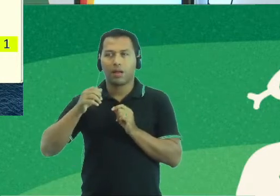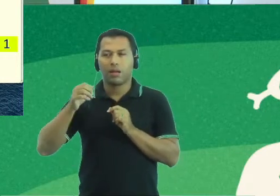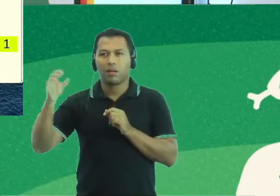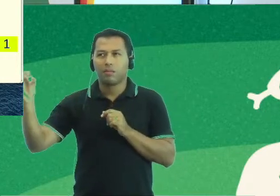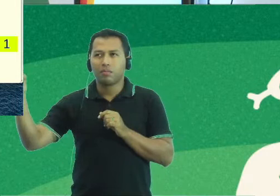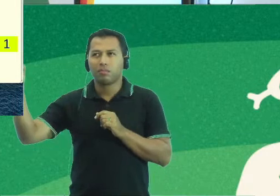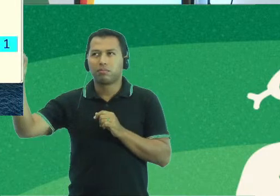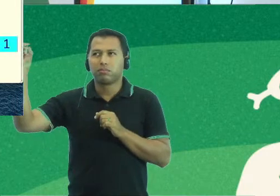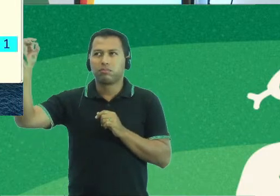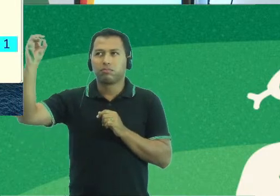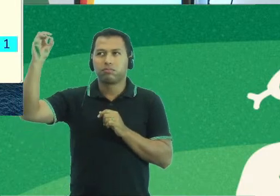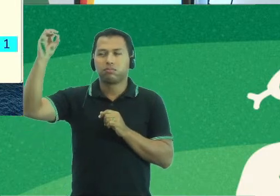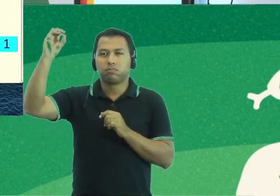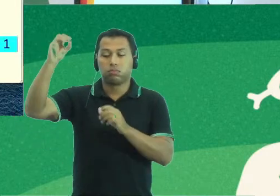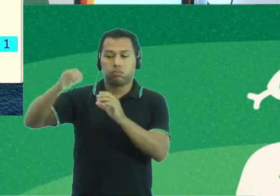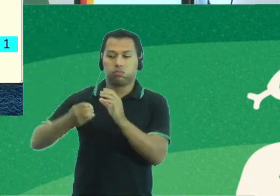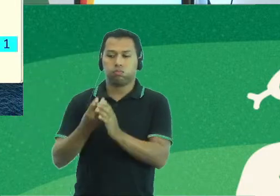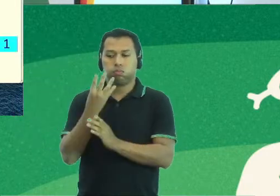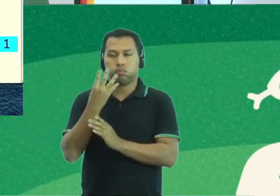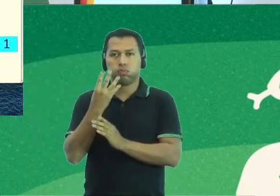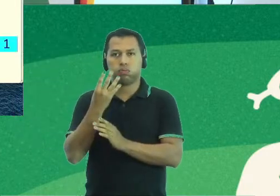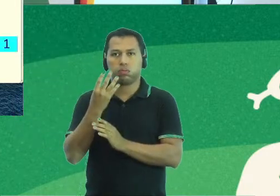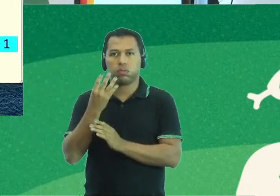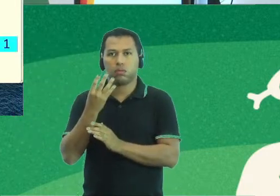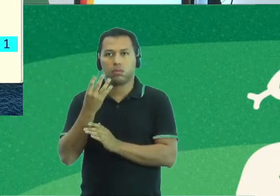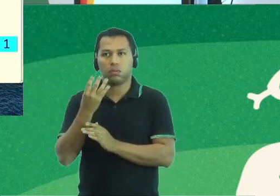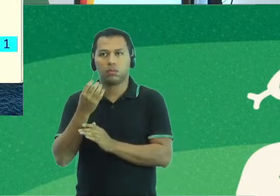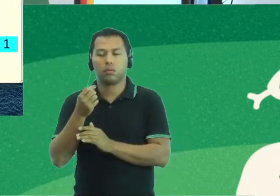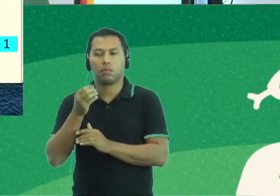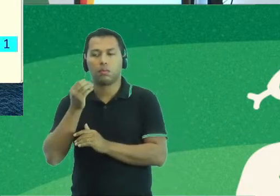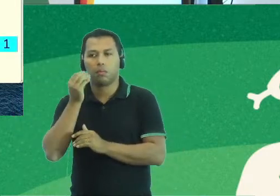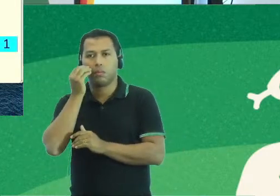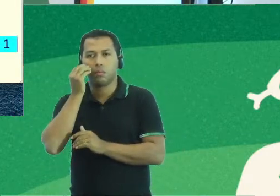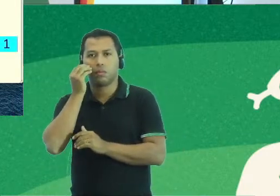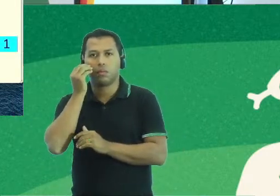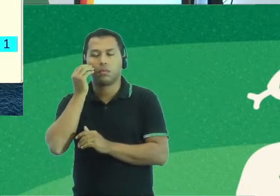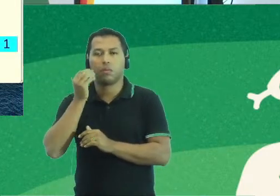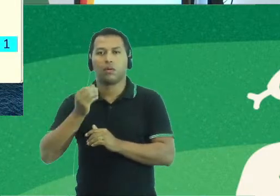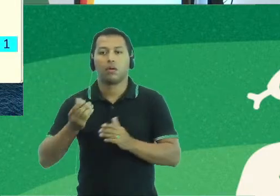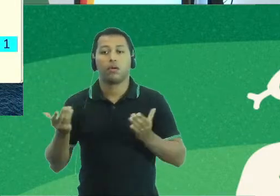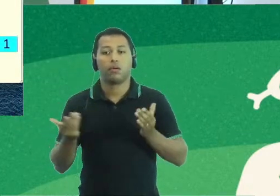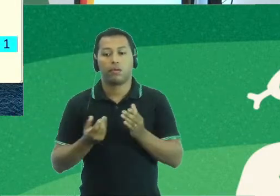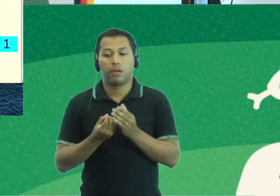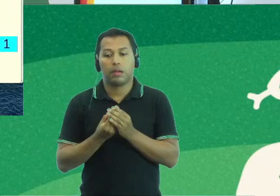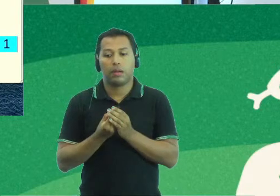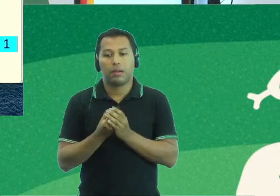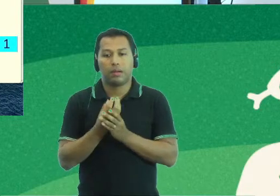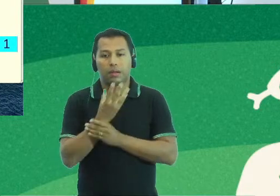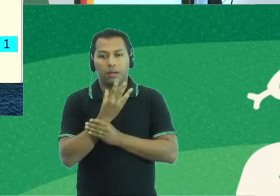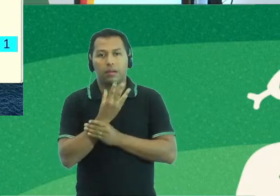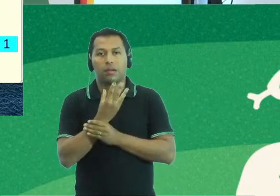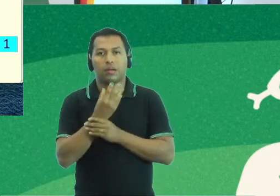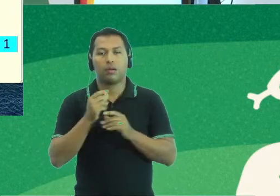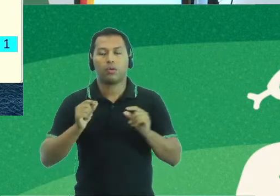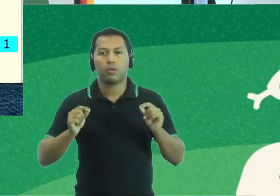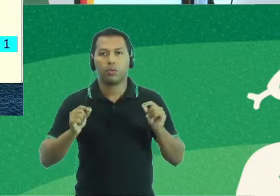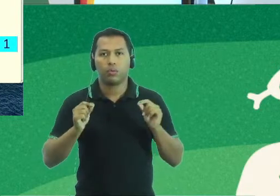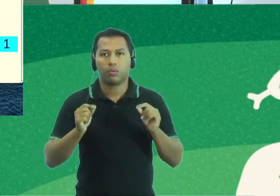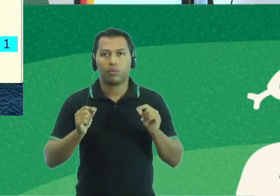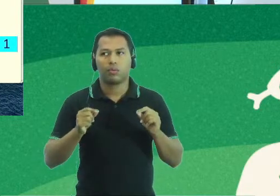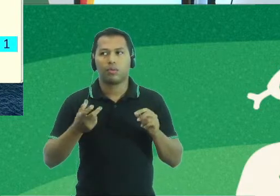the micro web framework for Python. It's a very useful tool for stuff like this, like